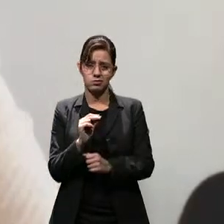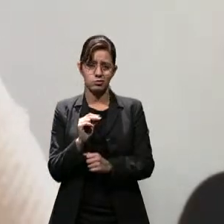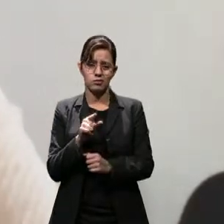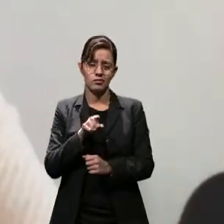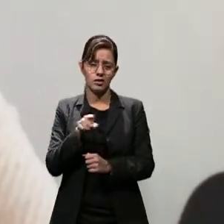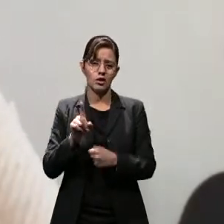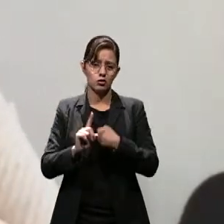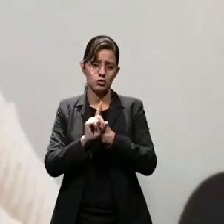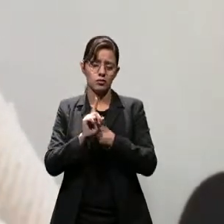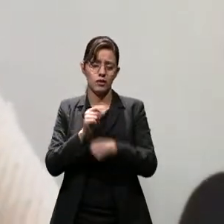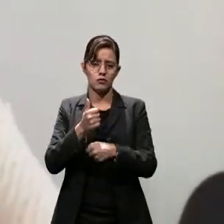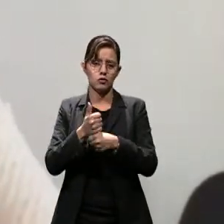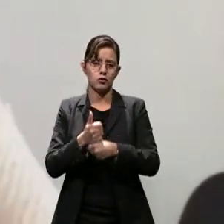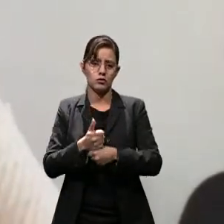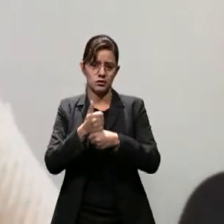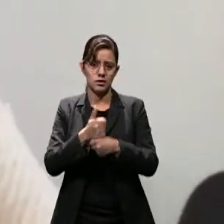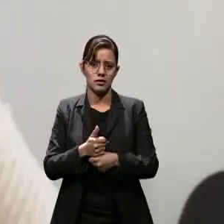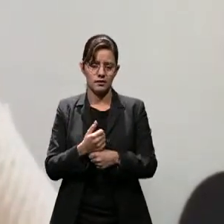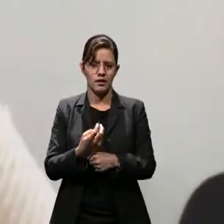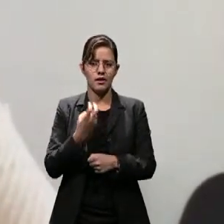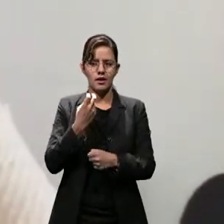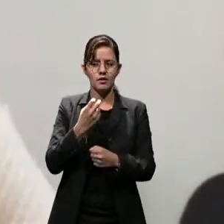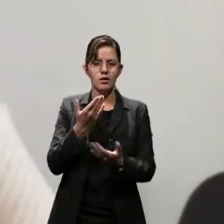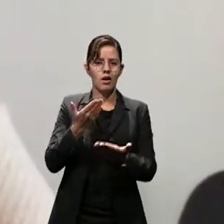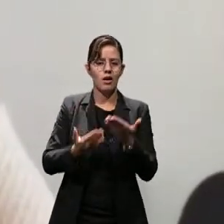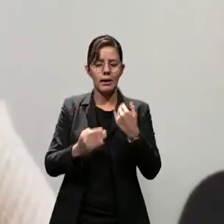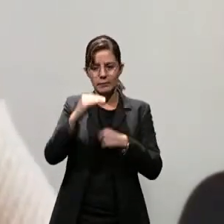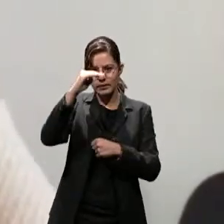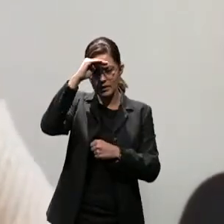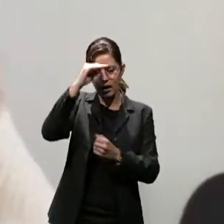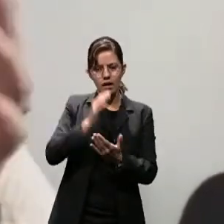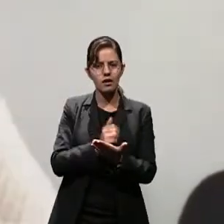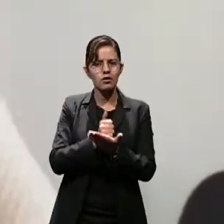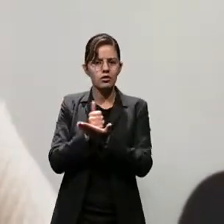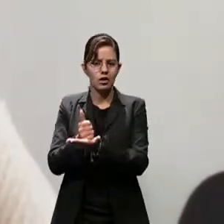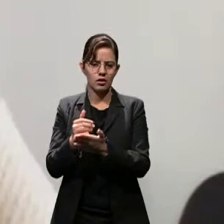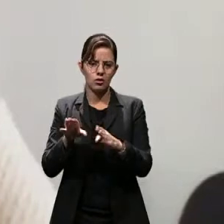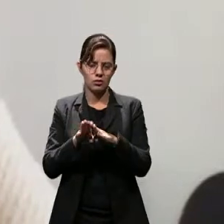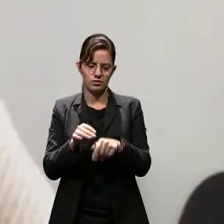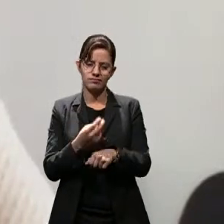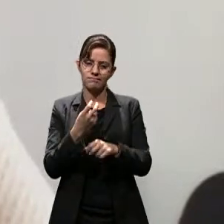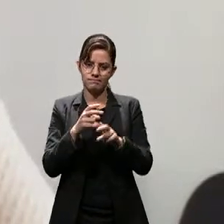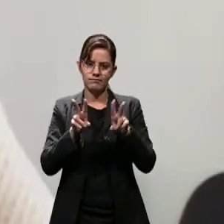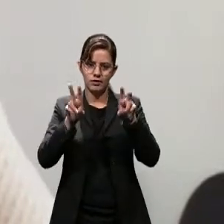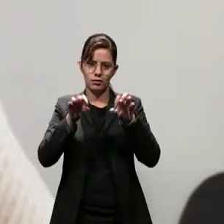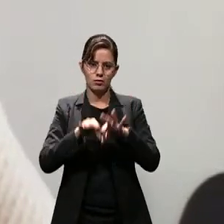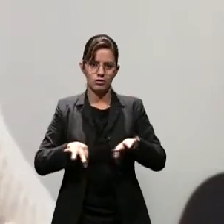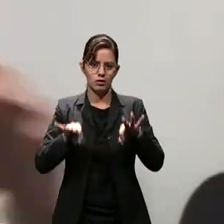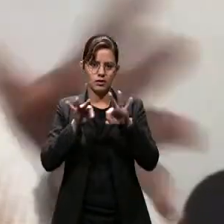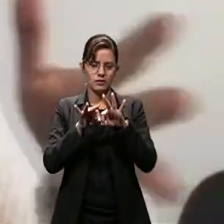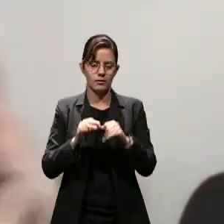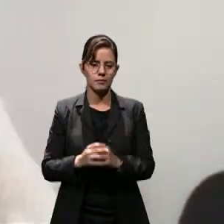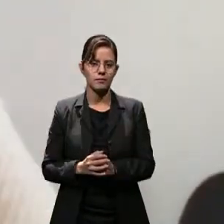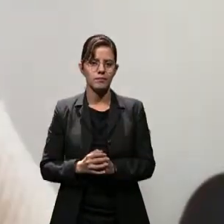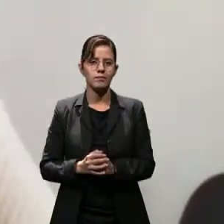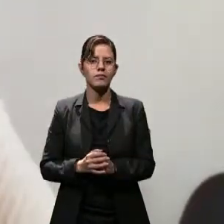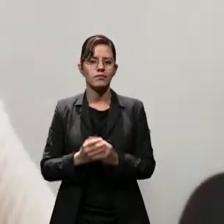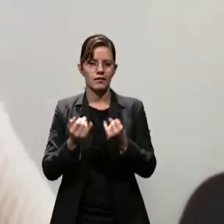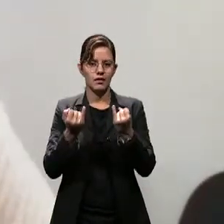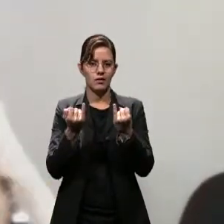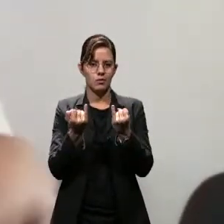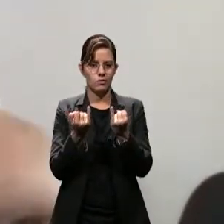so simply because of the characteristics of the electoral processes. What we've